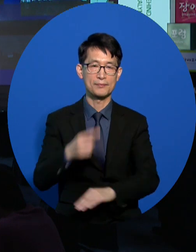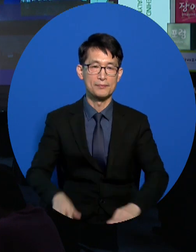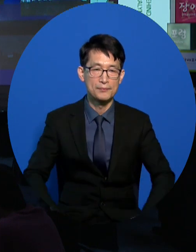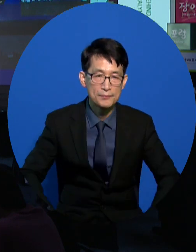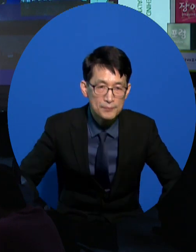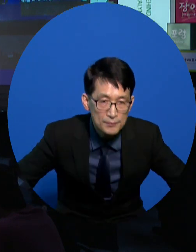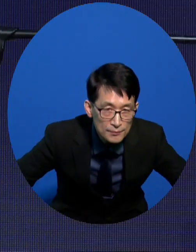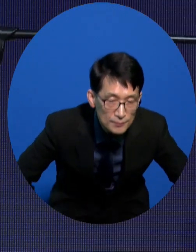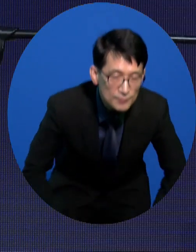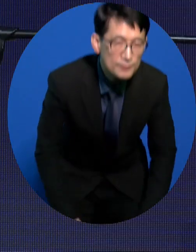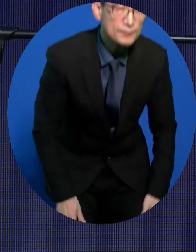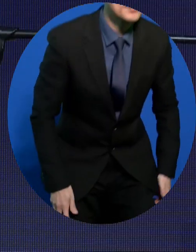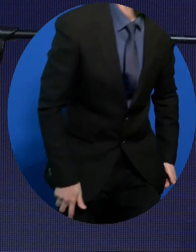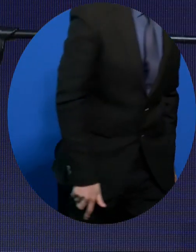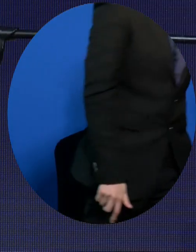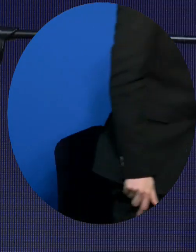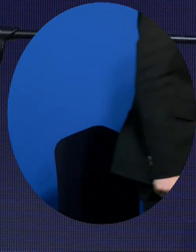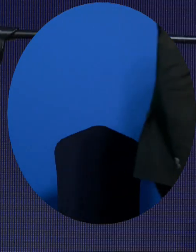of persons with disabilities.